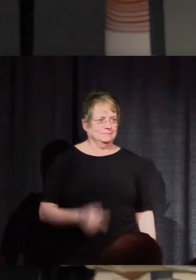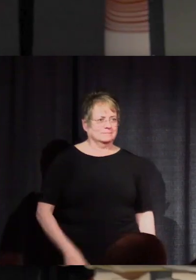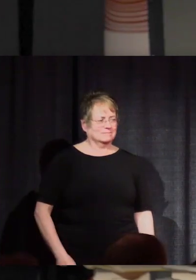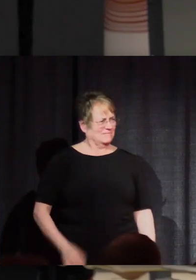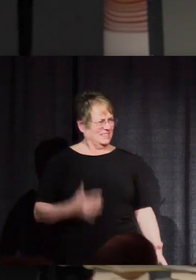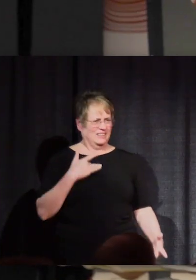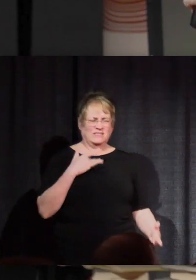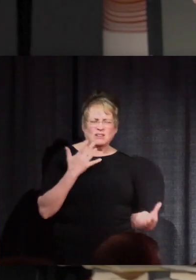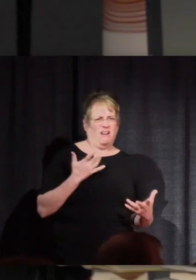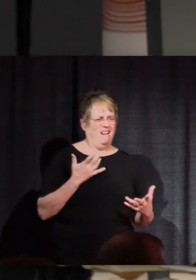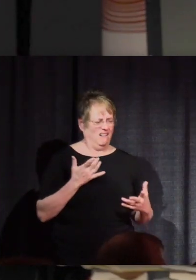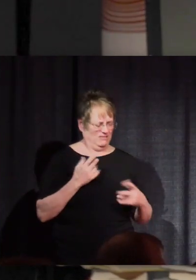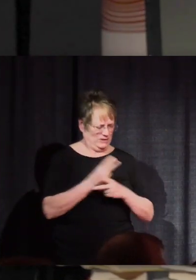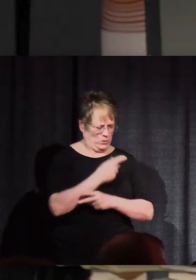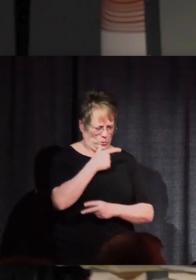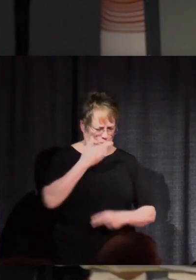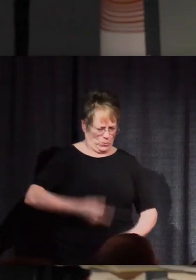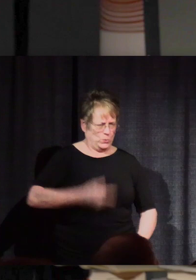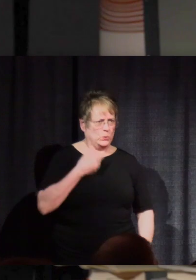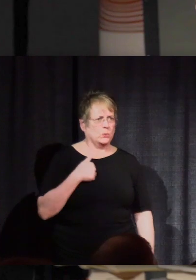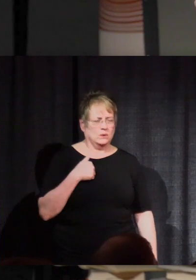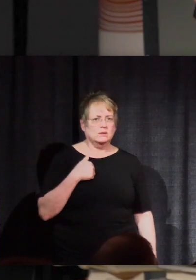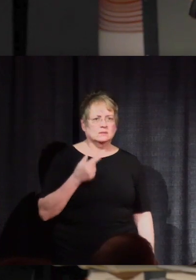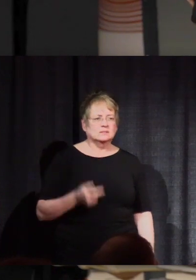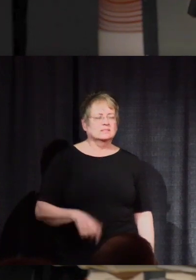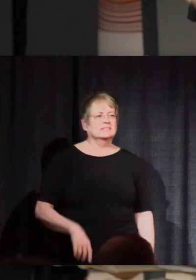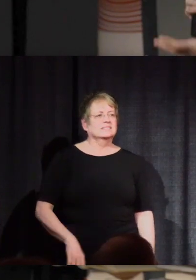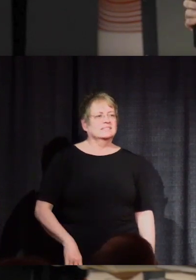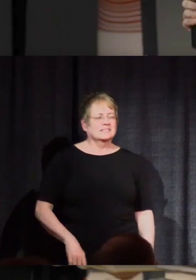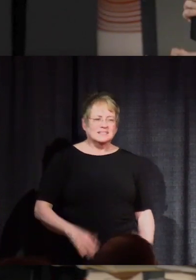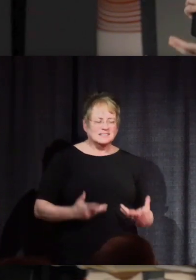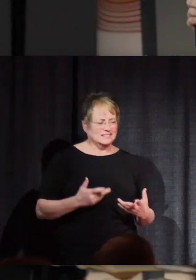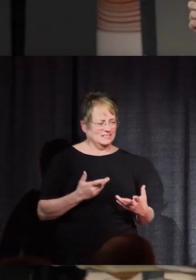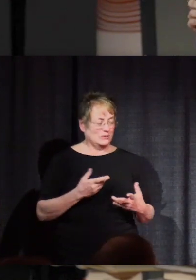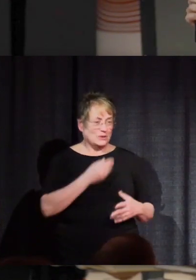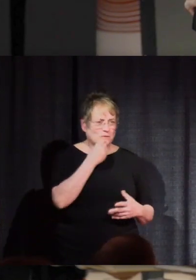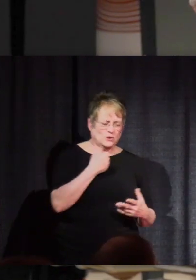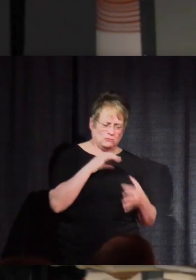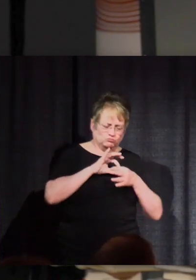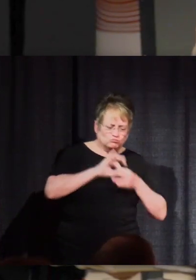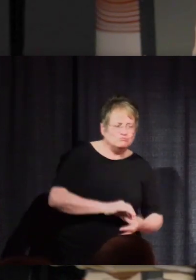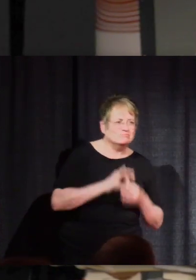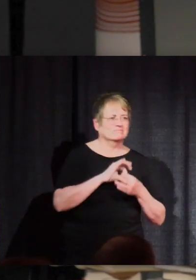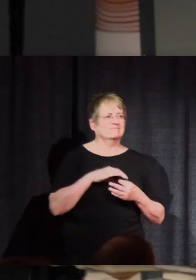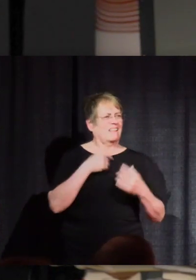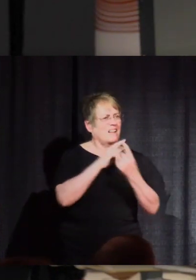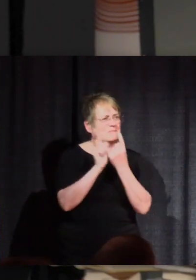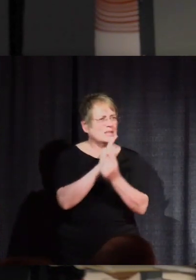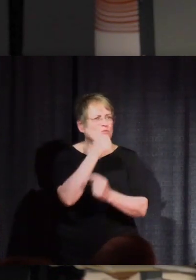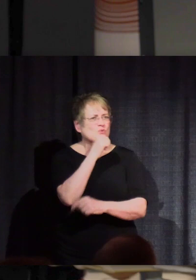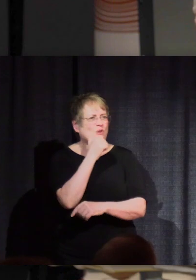I felt like I was finding myself again. I created a deeper connection with food, made a new girlfriend from the